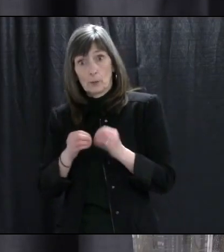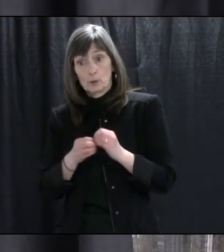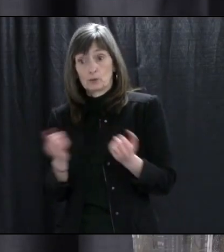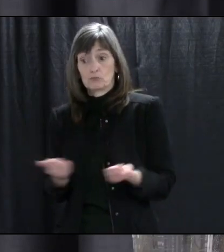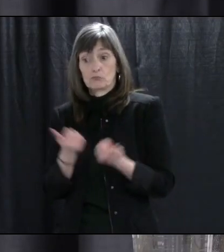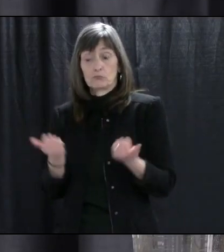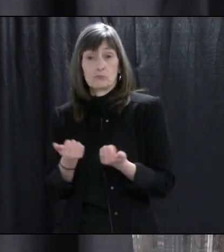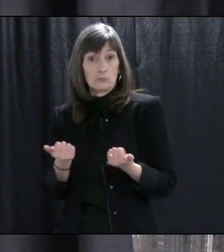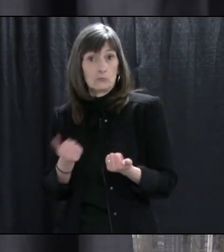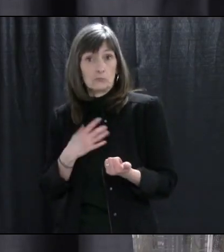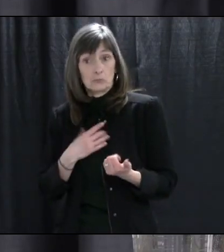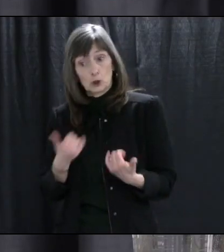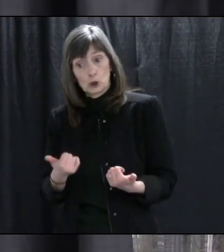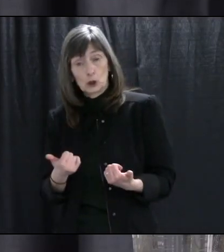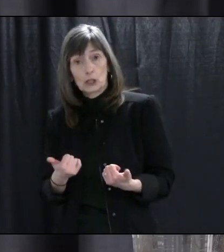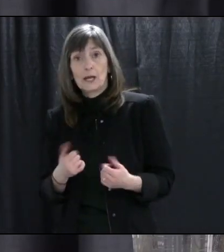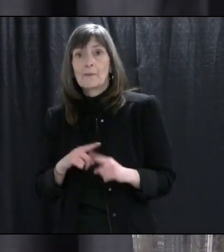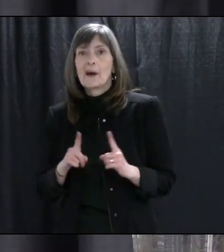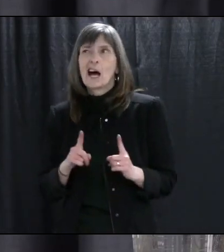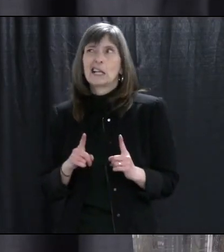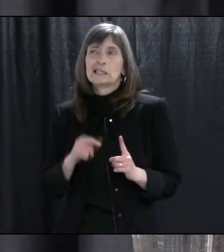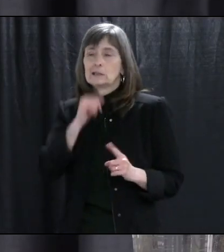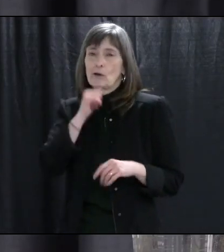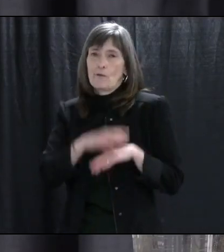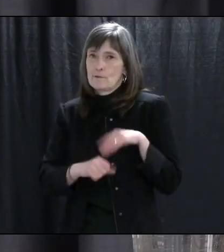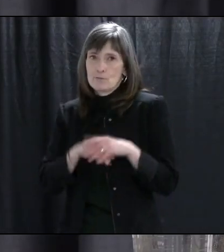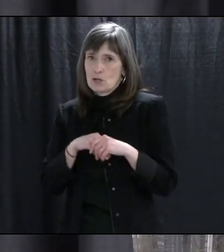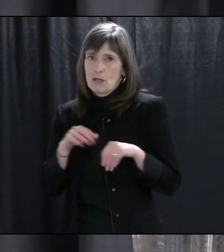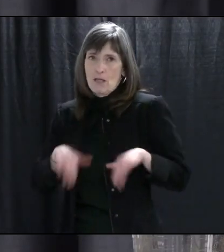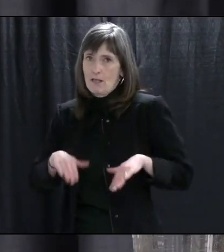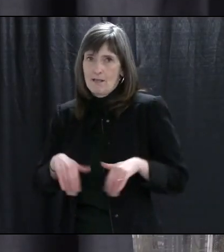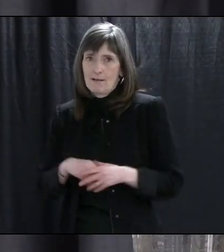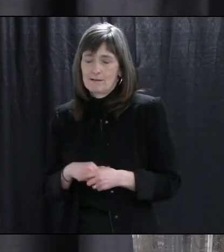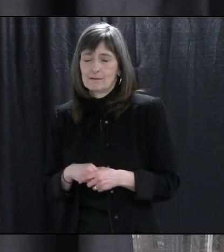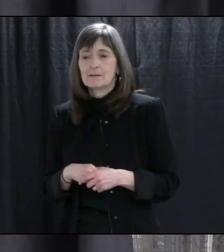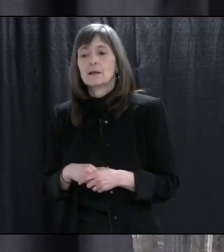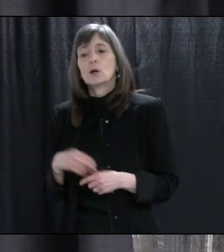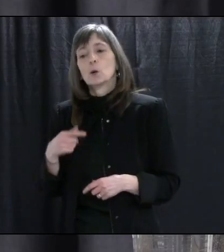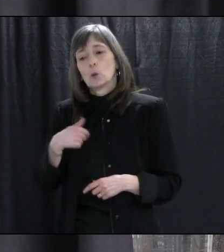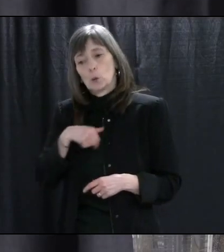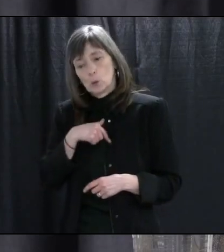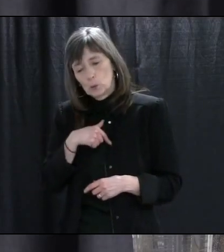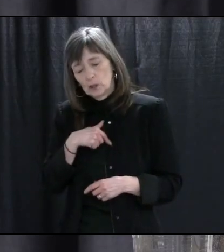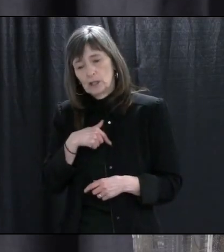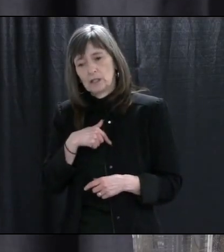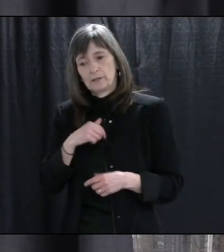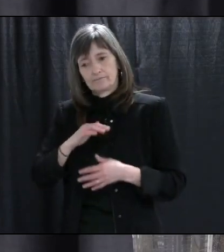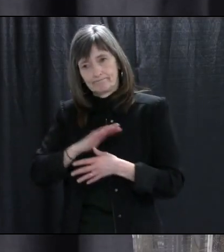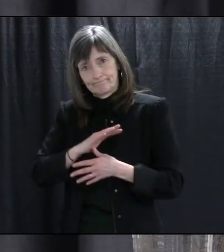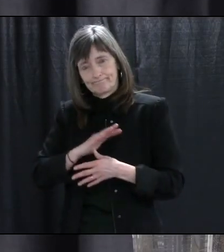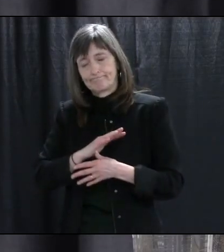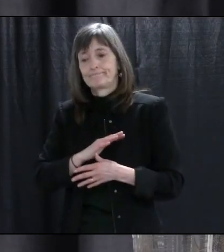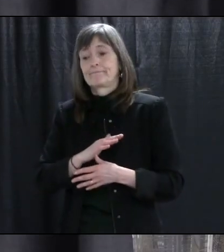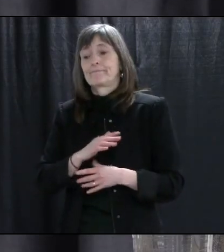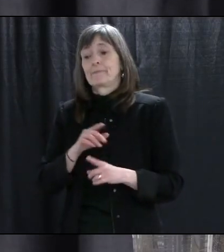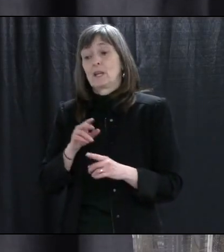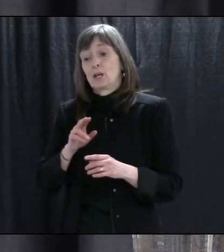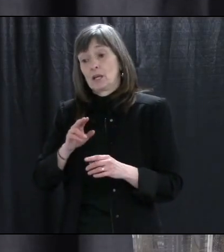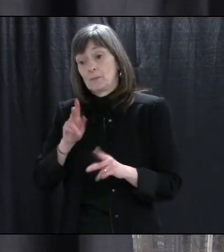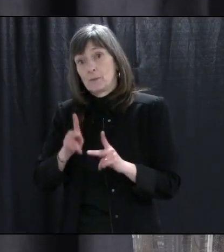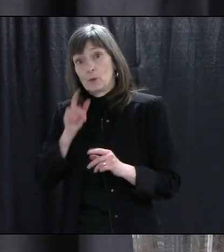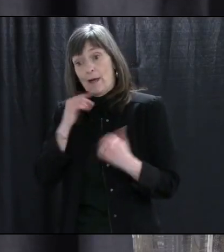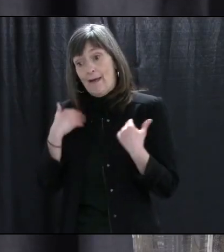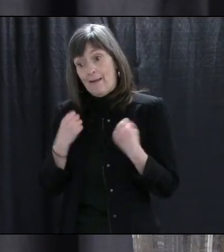would comfortably like to be, we are not. Our priority is to make sure that frontline workers